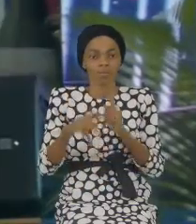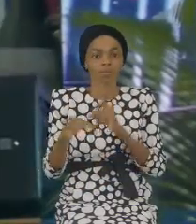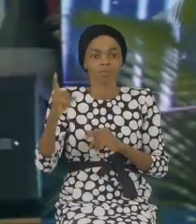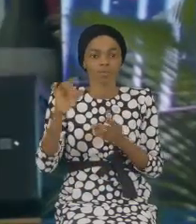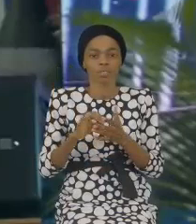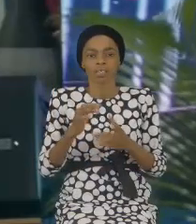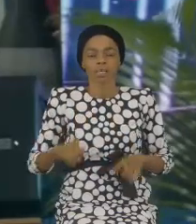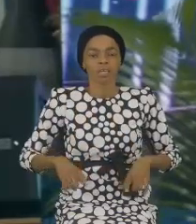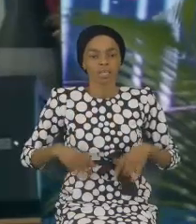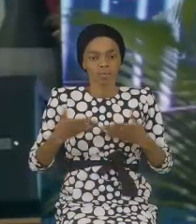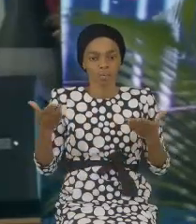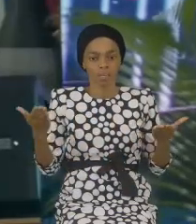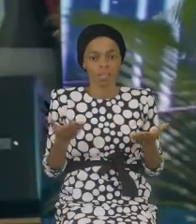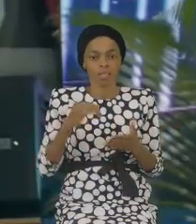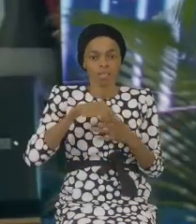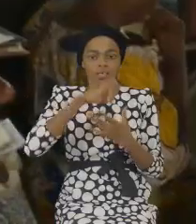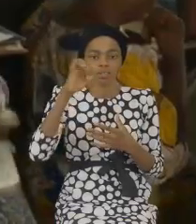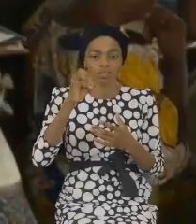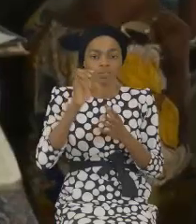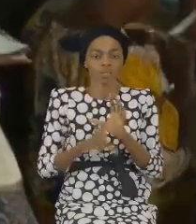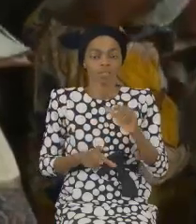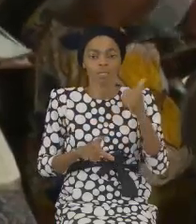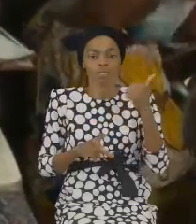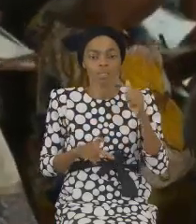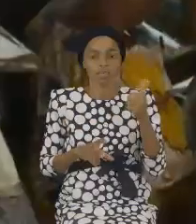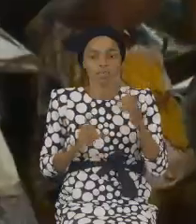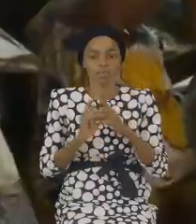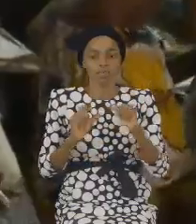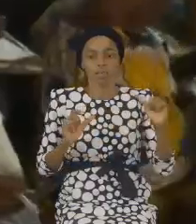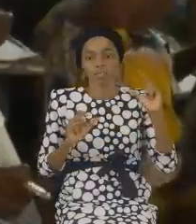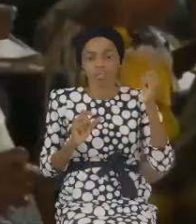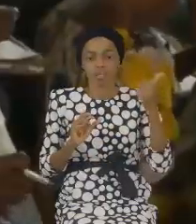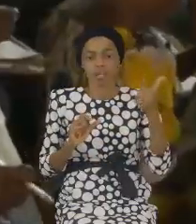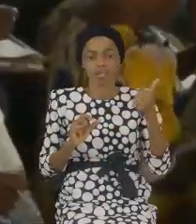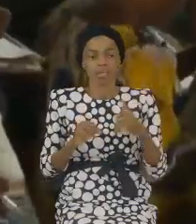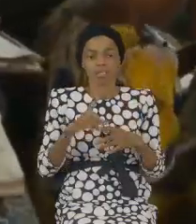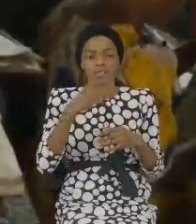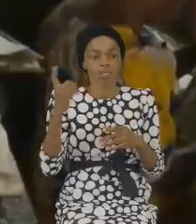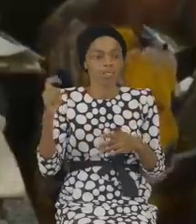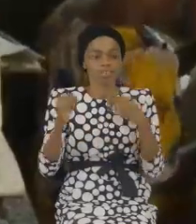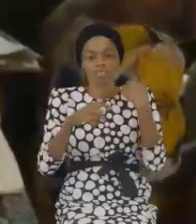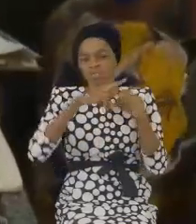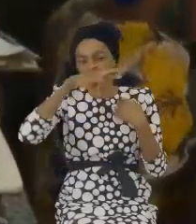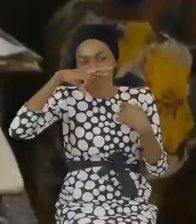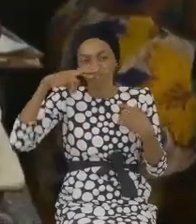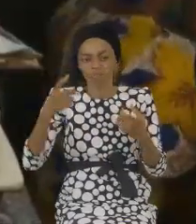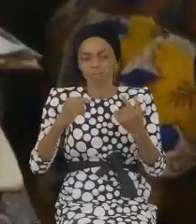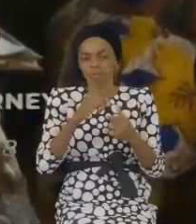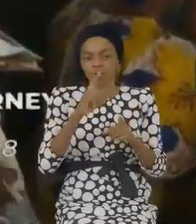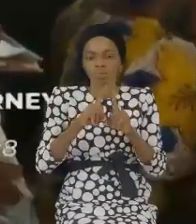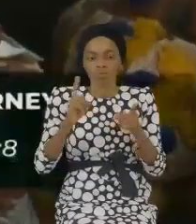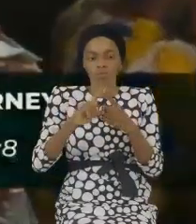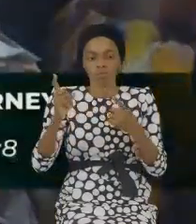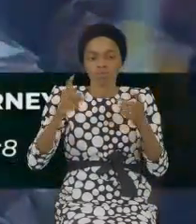It tells us in John chapter 10, verse 10. It says, the thief cometh not but for to steal and